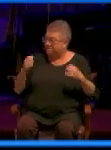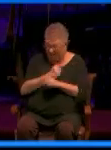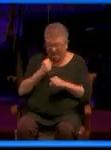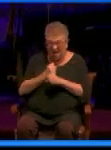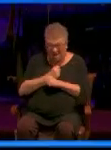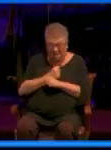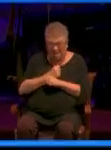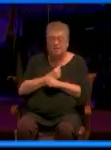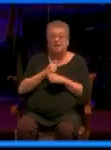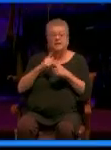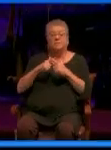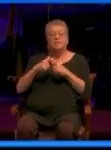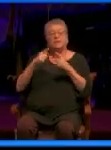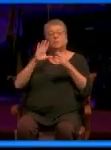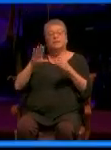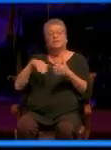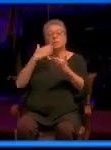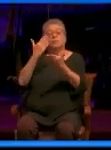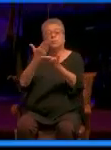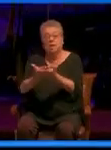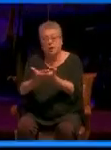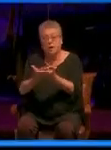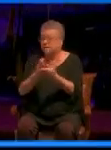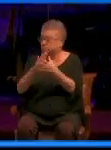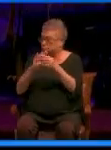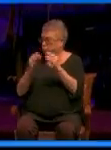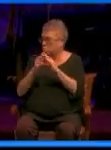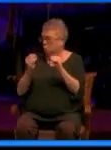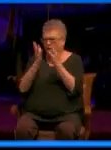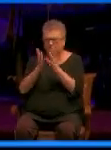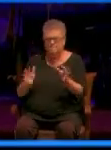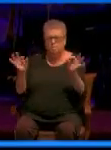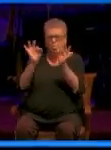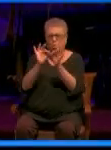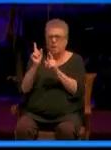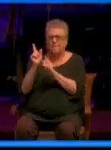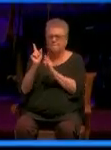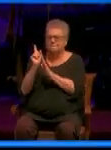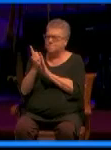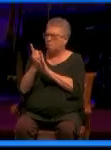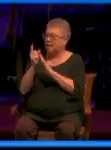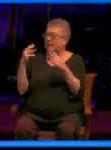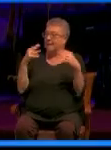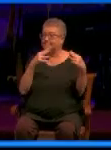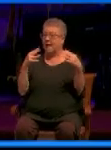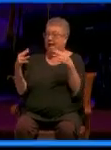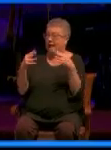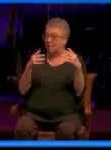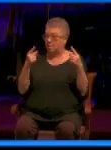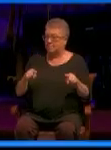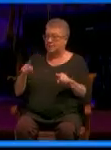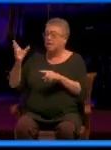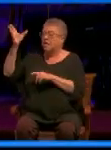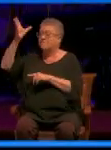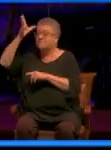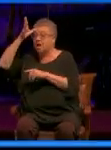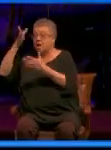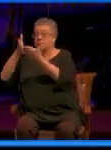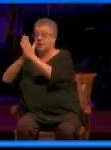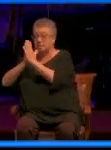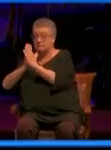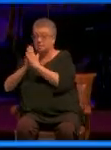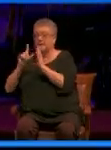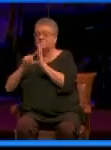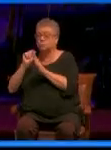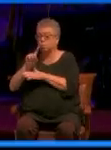And so now we come to this climax moment of this battle, and it begins with the father making a request. Look there in verses 1